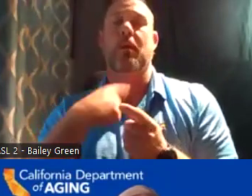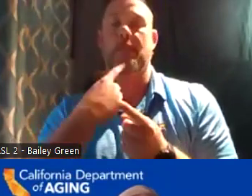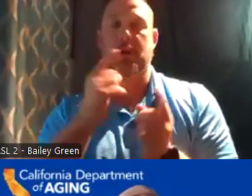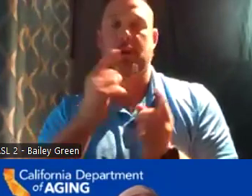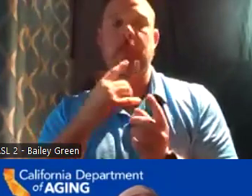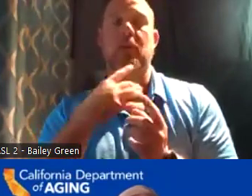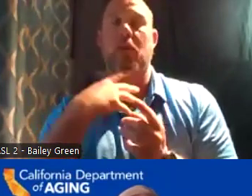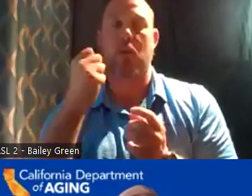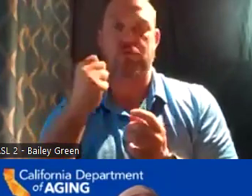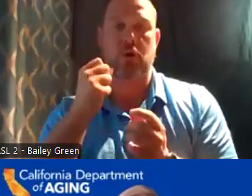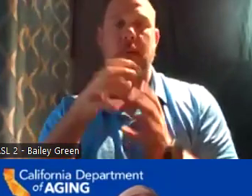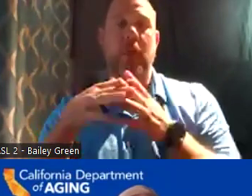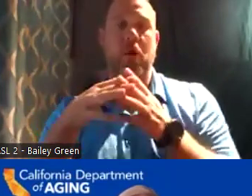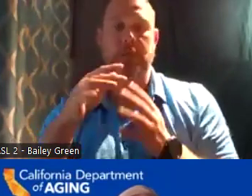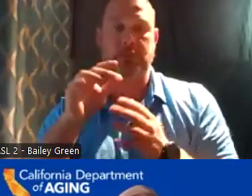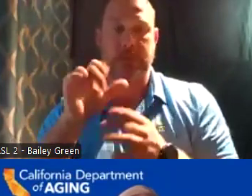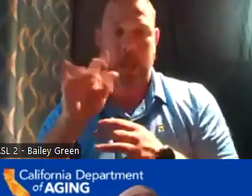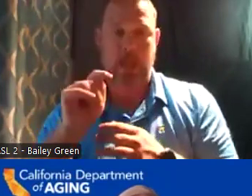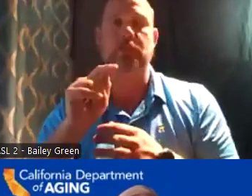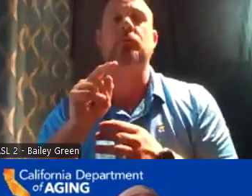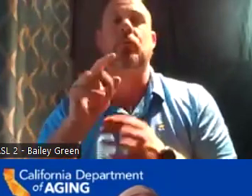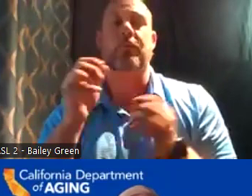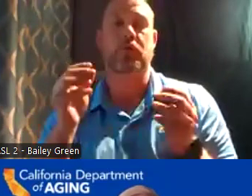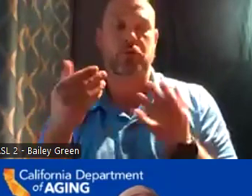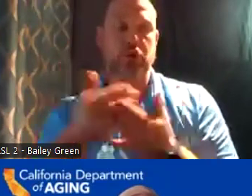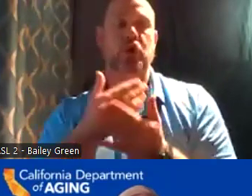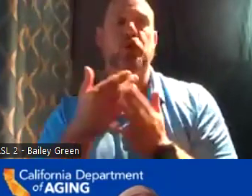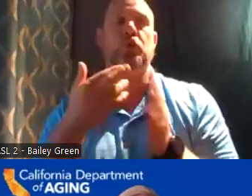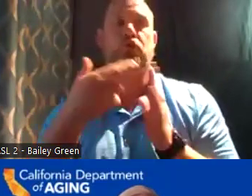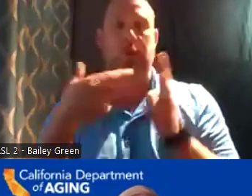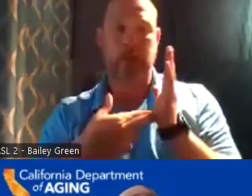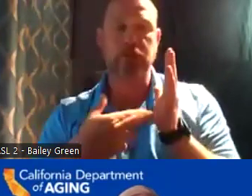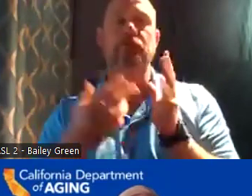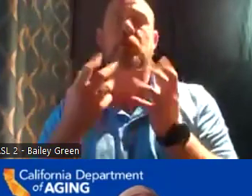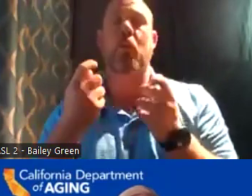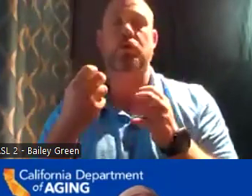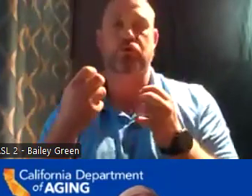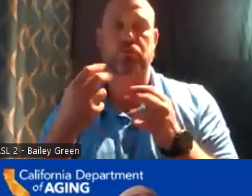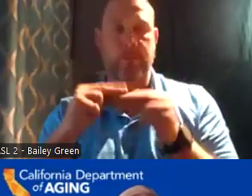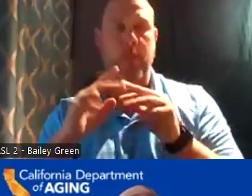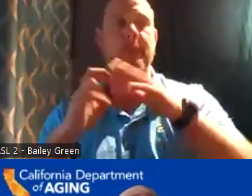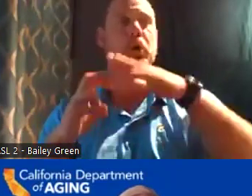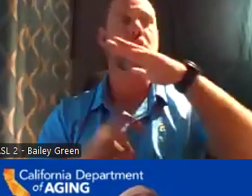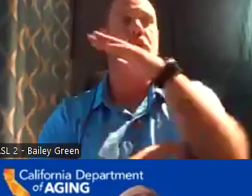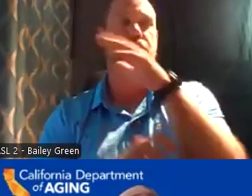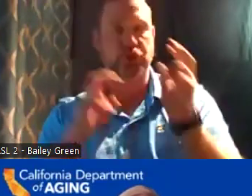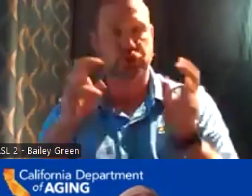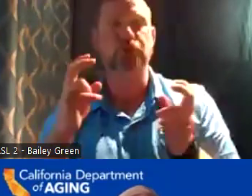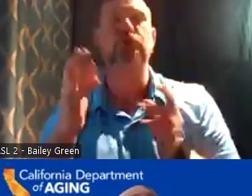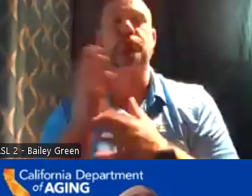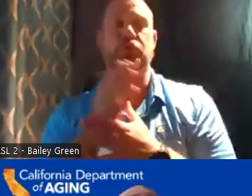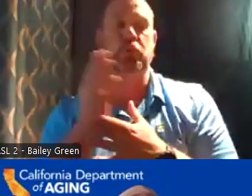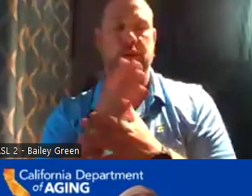Americans Act, the new regulations, we want to build that bridge between our tribes,